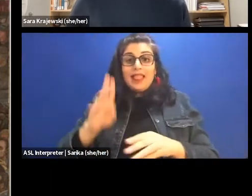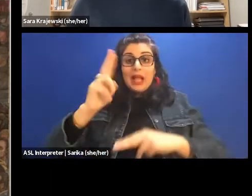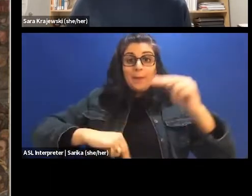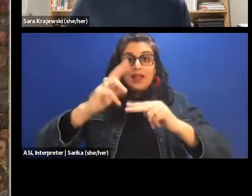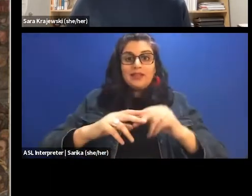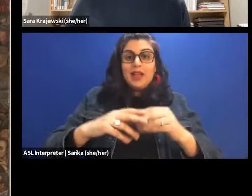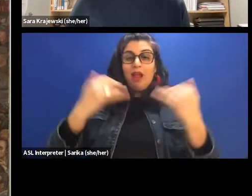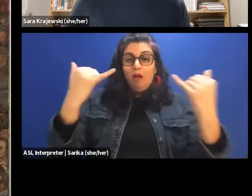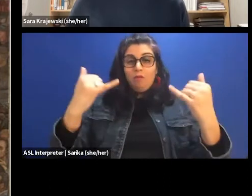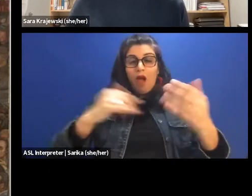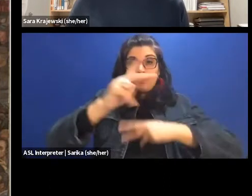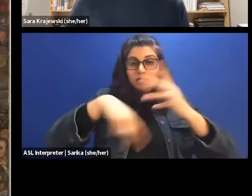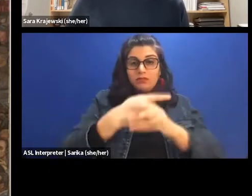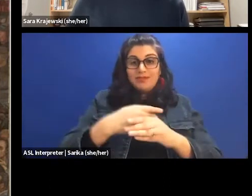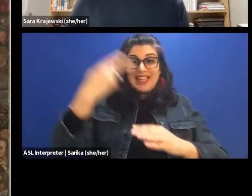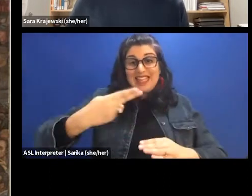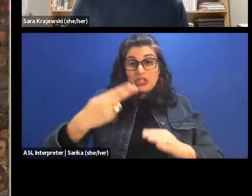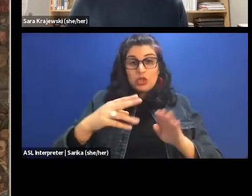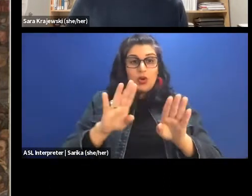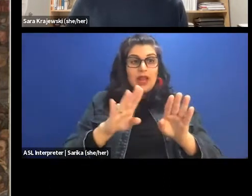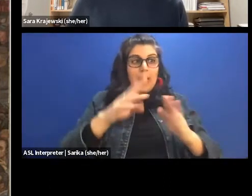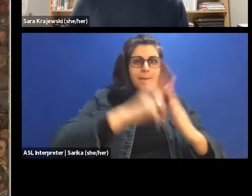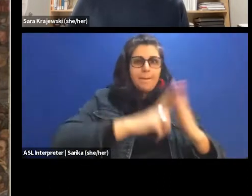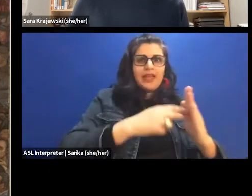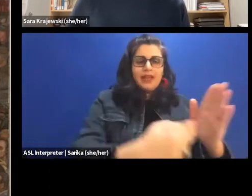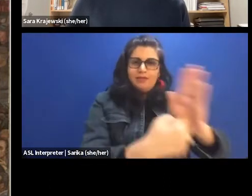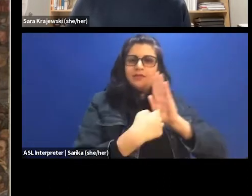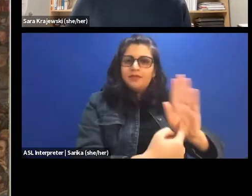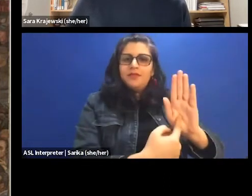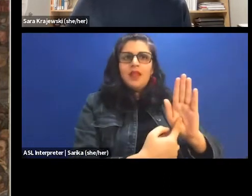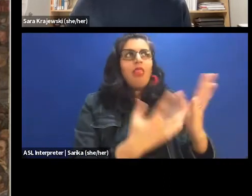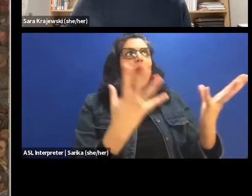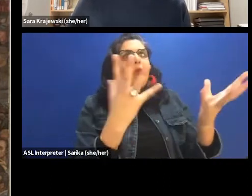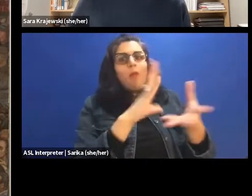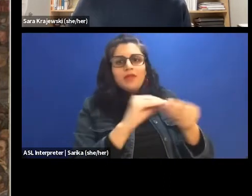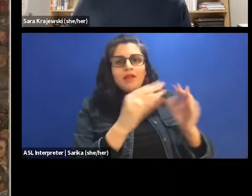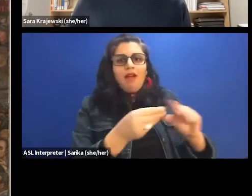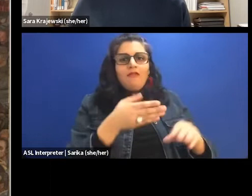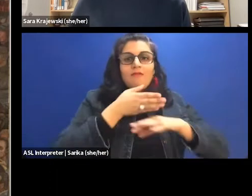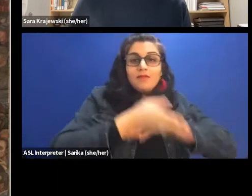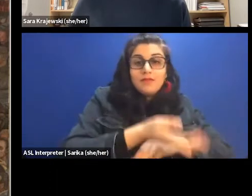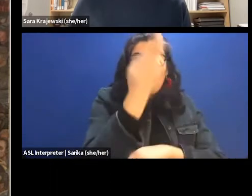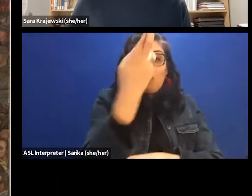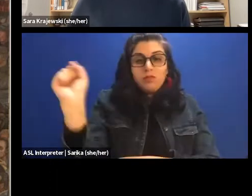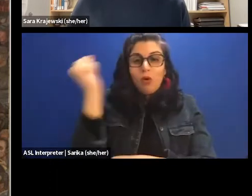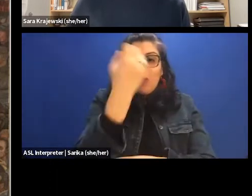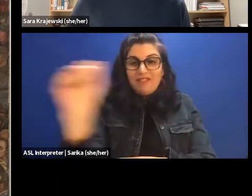modern version of history painting that promoted the desired narratives of the post-revolutionary